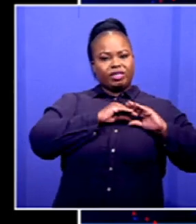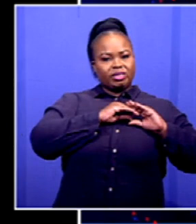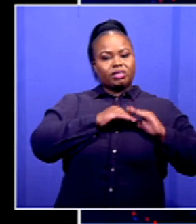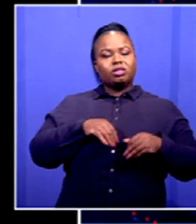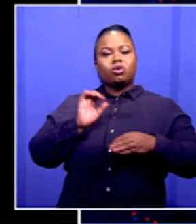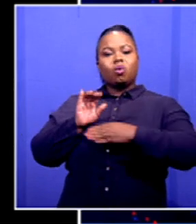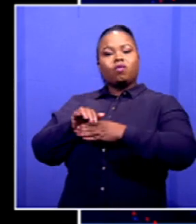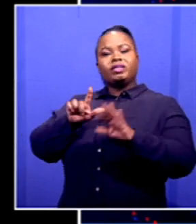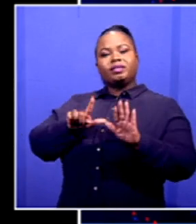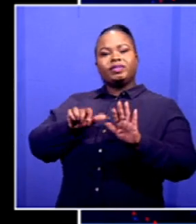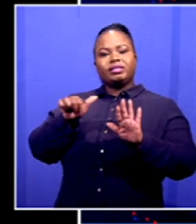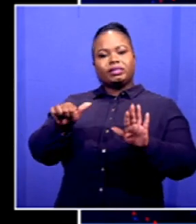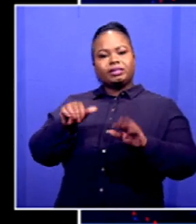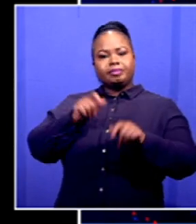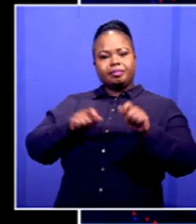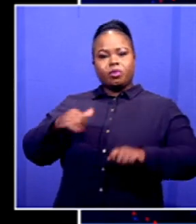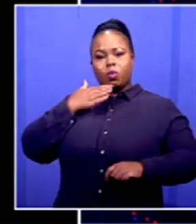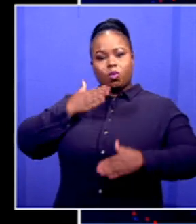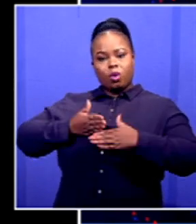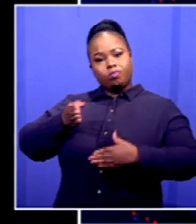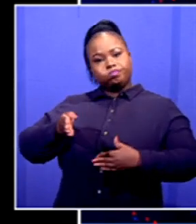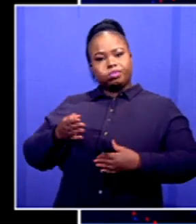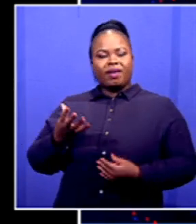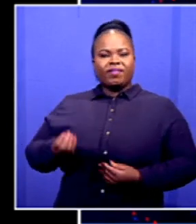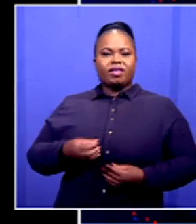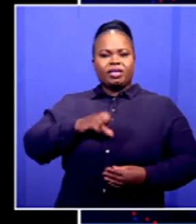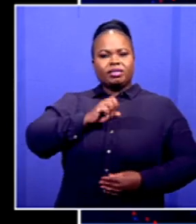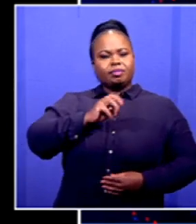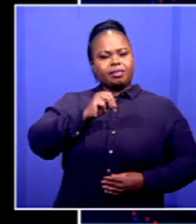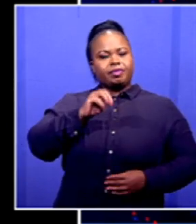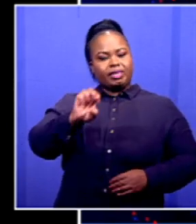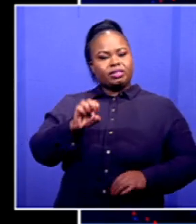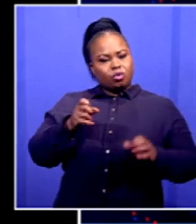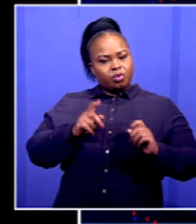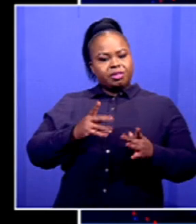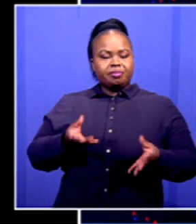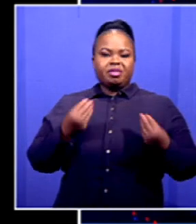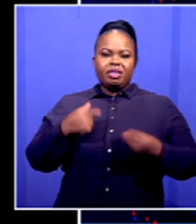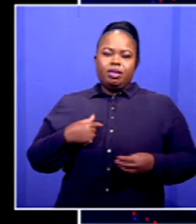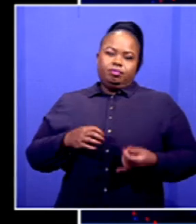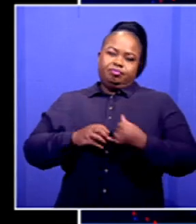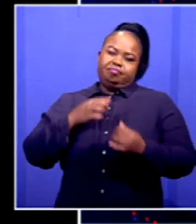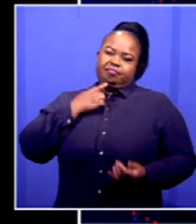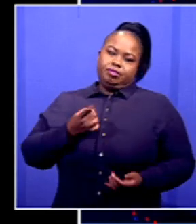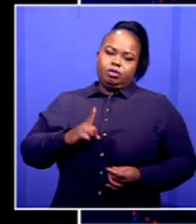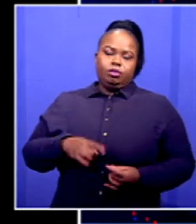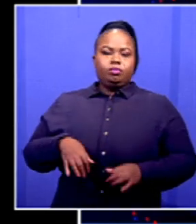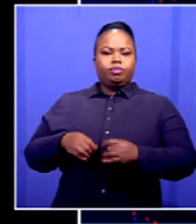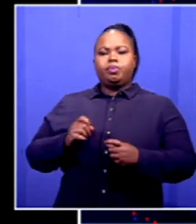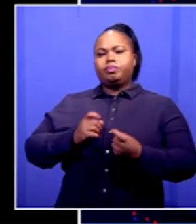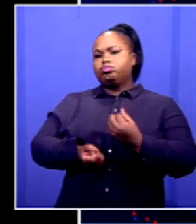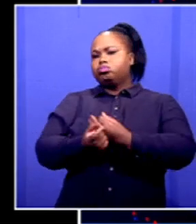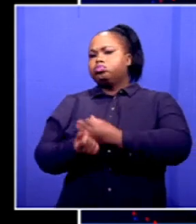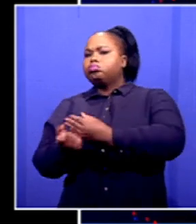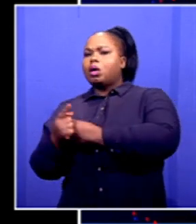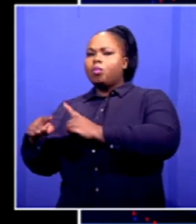than 76 people are employed there, and SMME is also getting opportunities. I'm trying to say there's a series of green